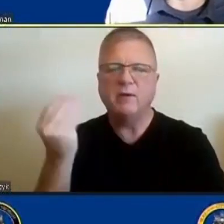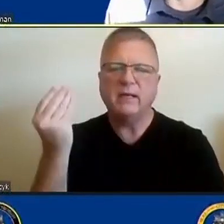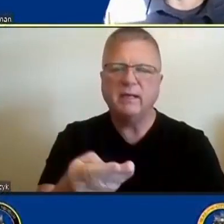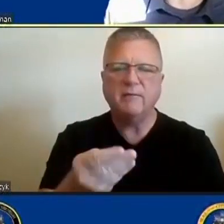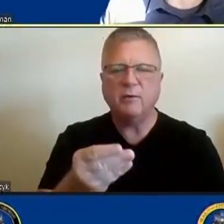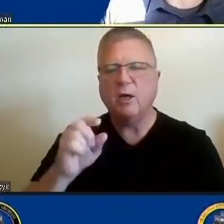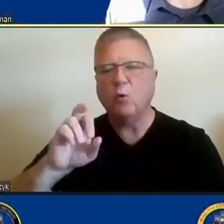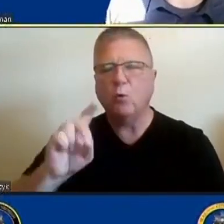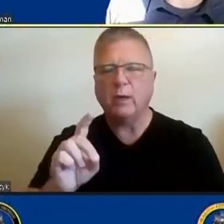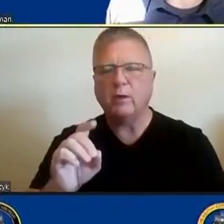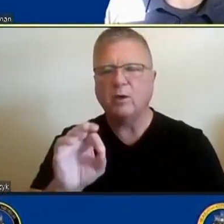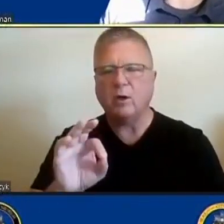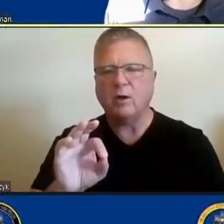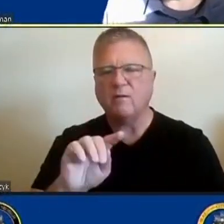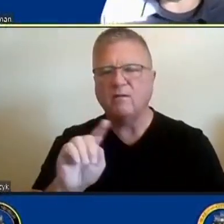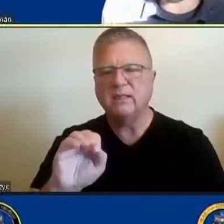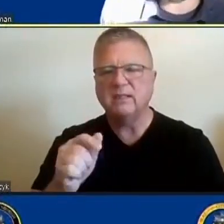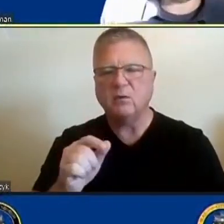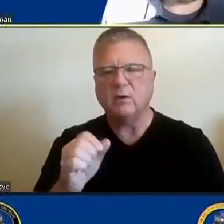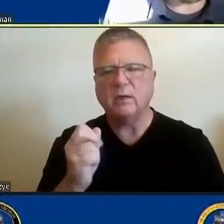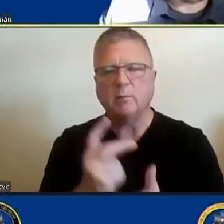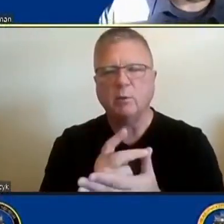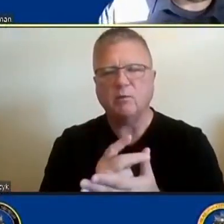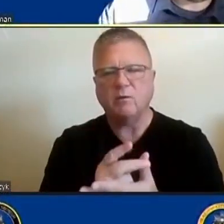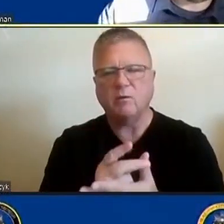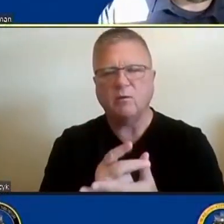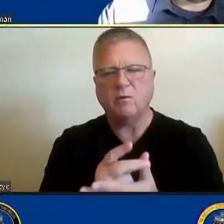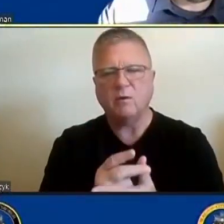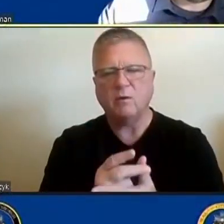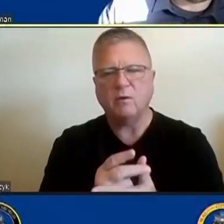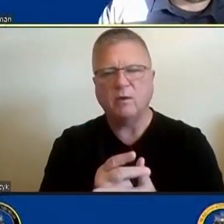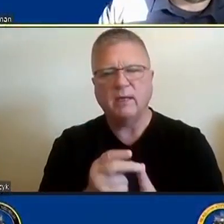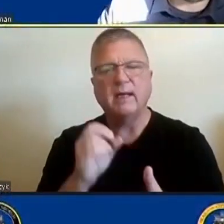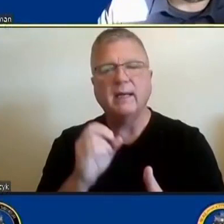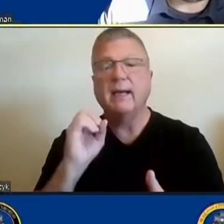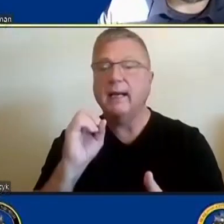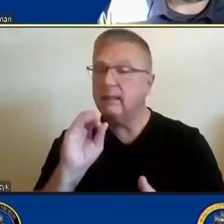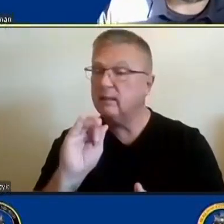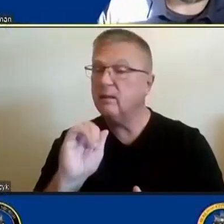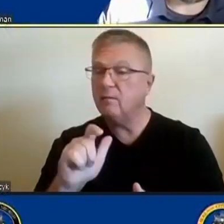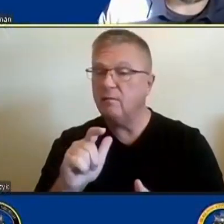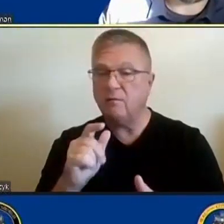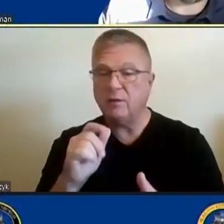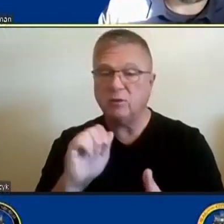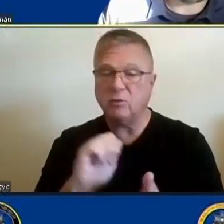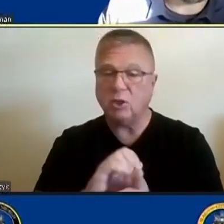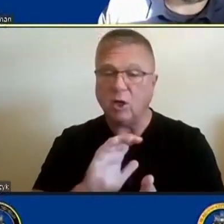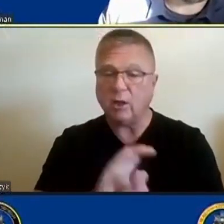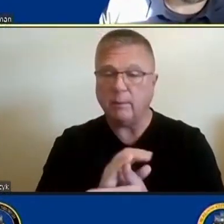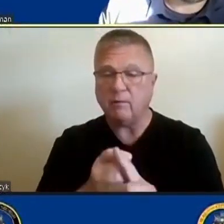approval, which is sort of the official document from the city that states that your review is approved.